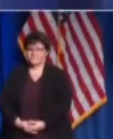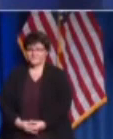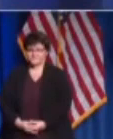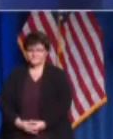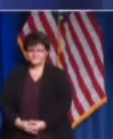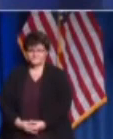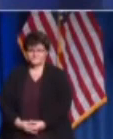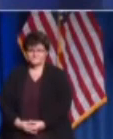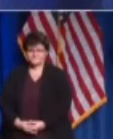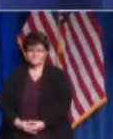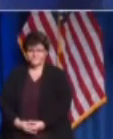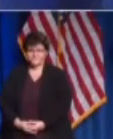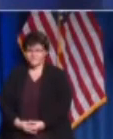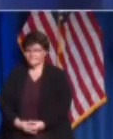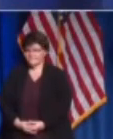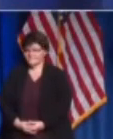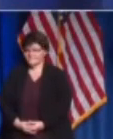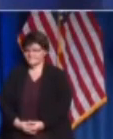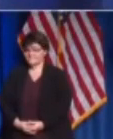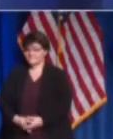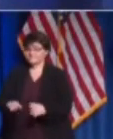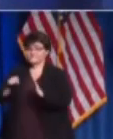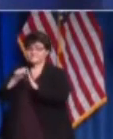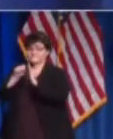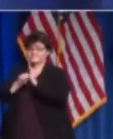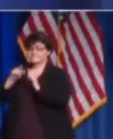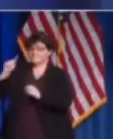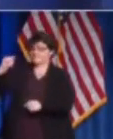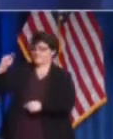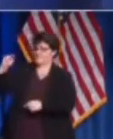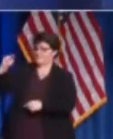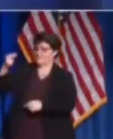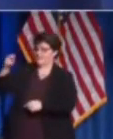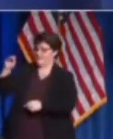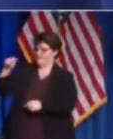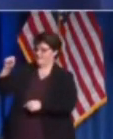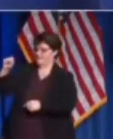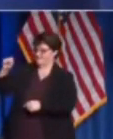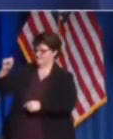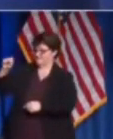Secretary of State-elect Stephanie Thomas will now be sworn in by Mr. Rick McQuaid.